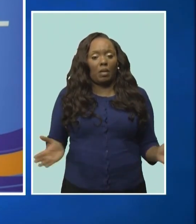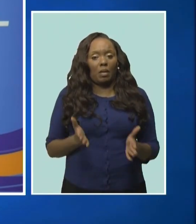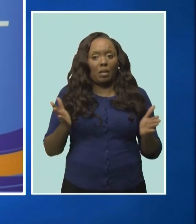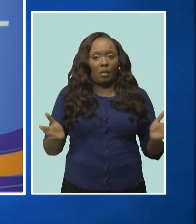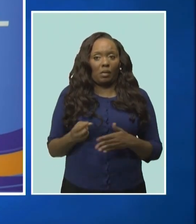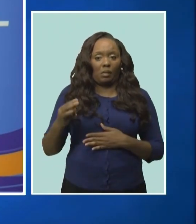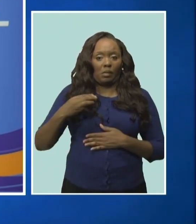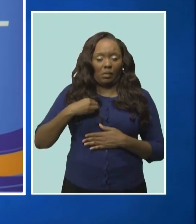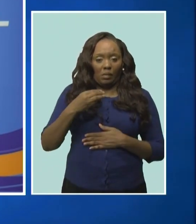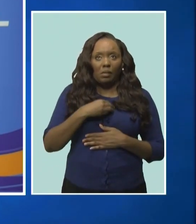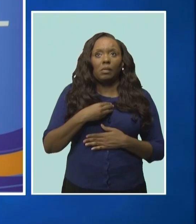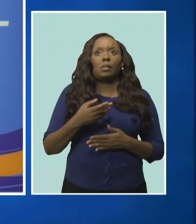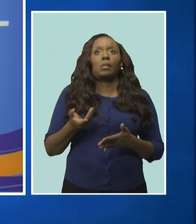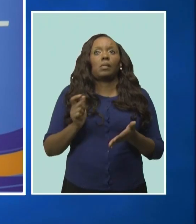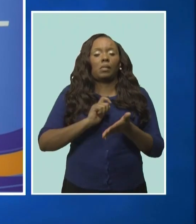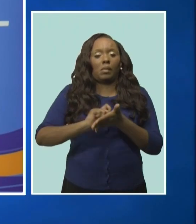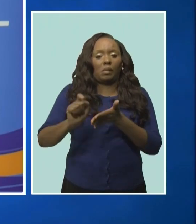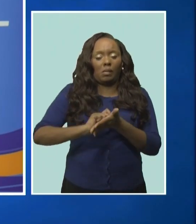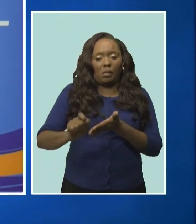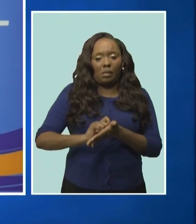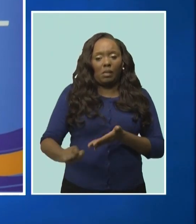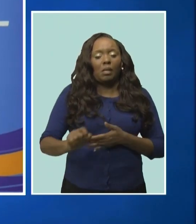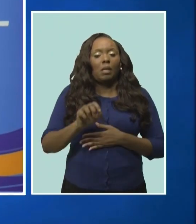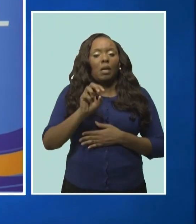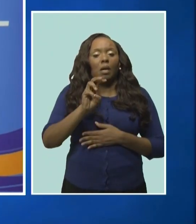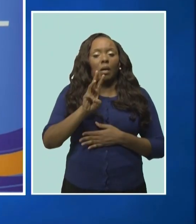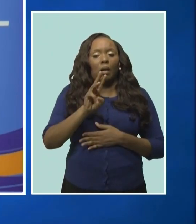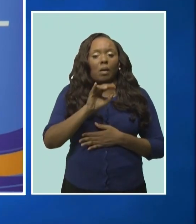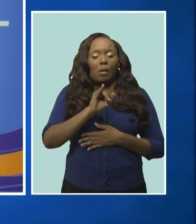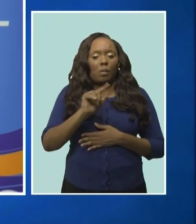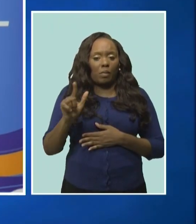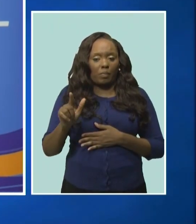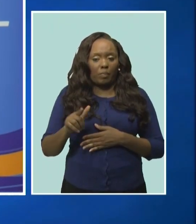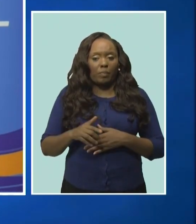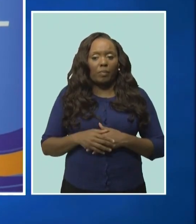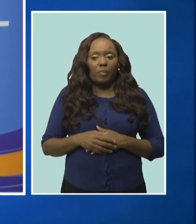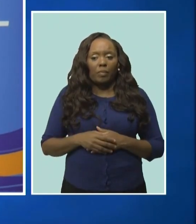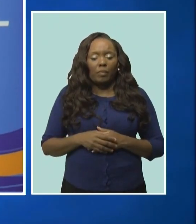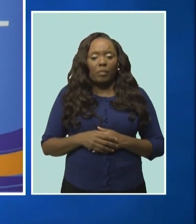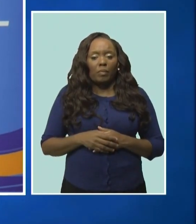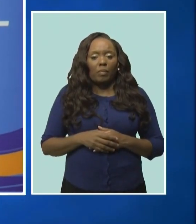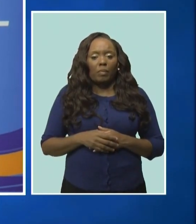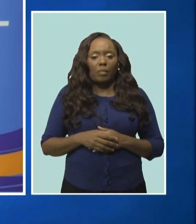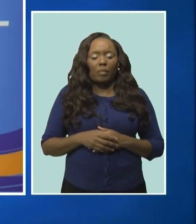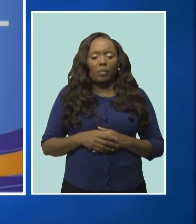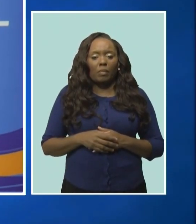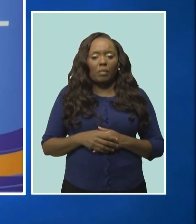to complete the estate planning. So once they